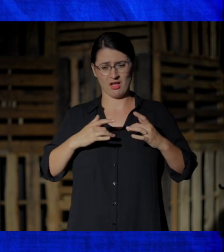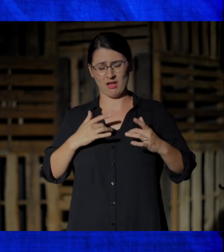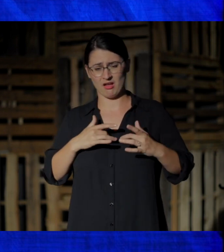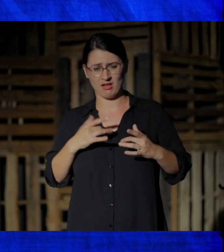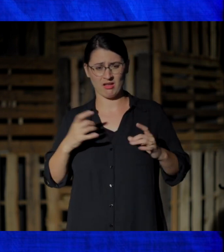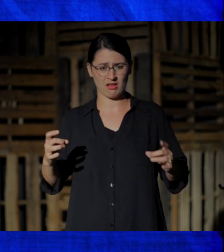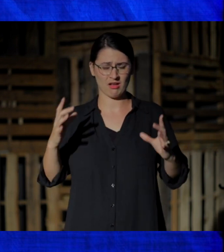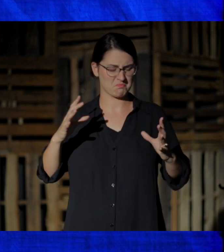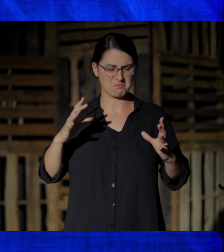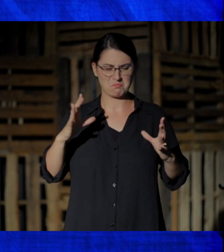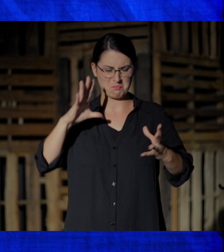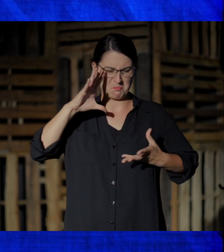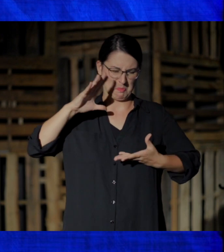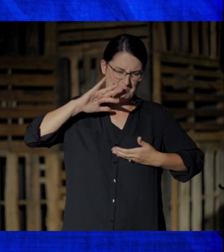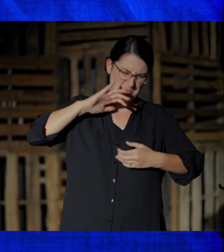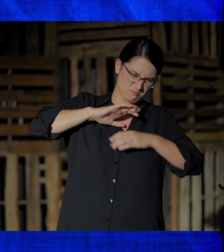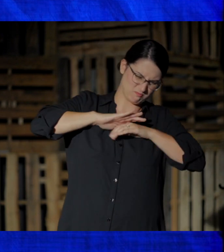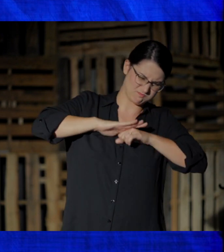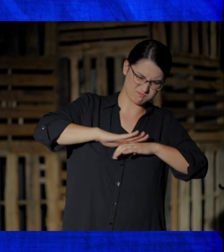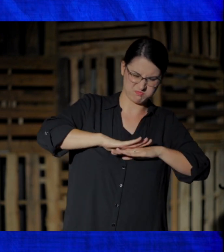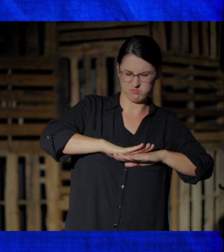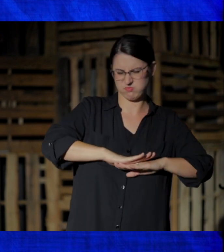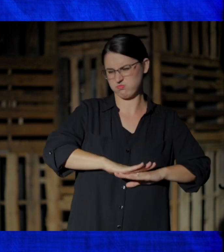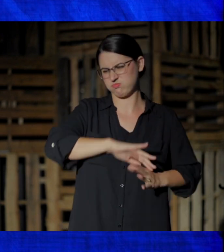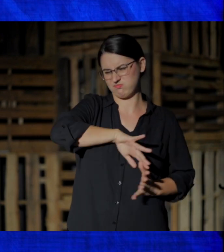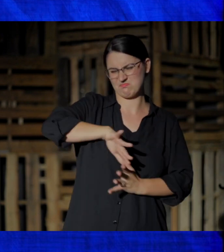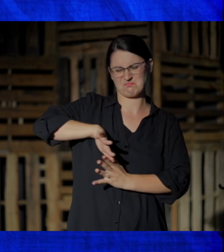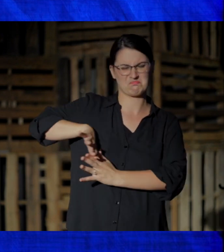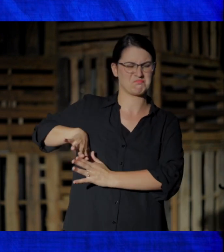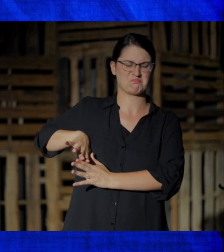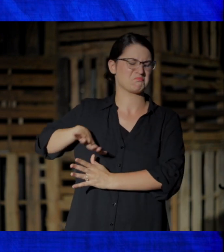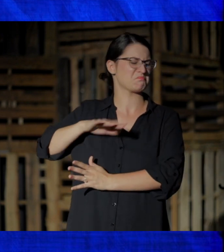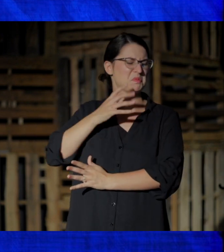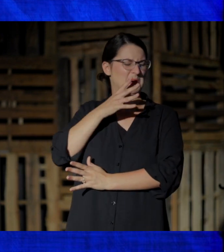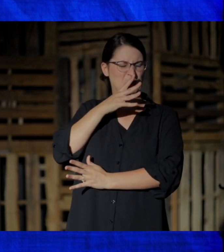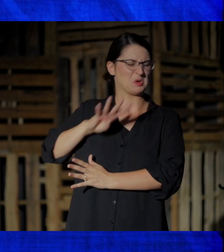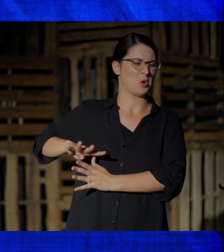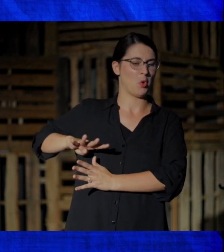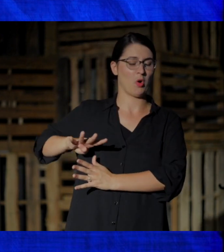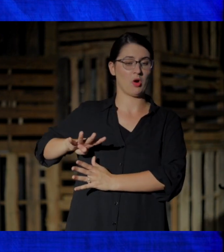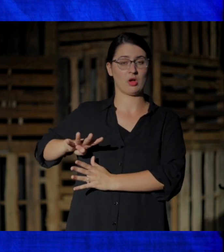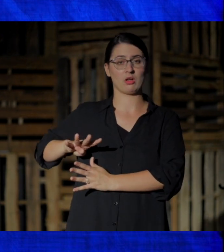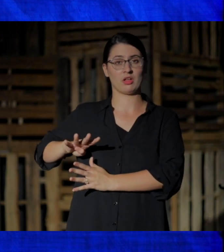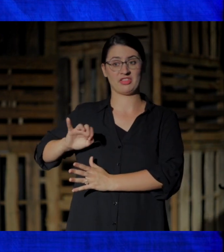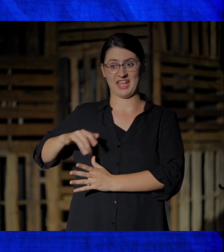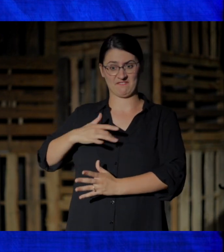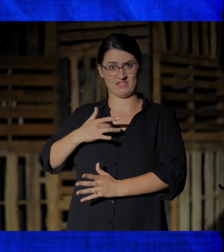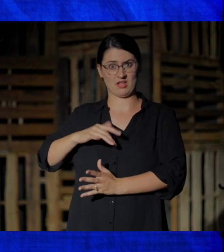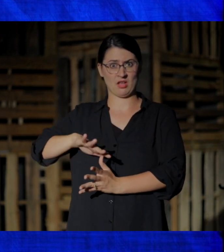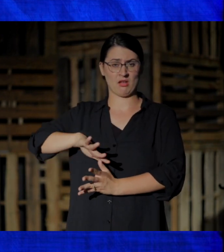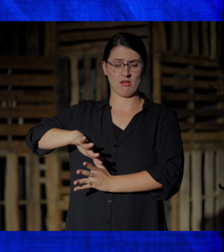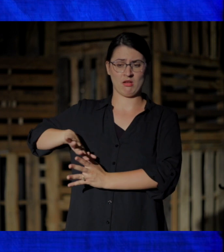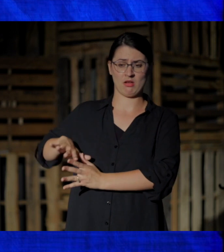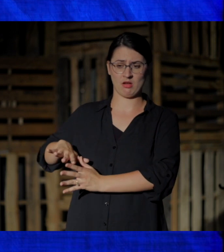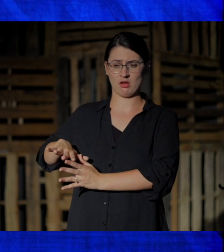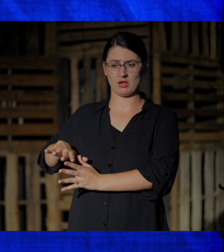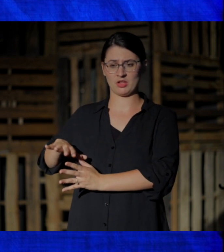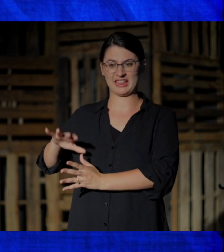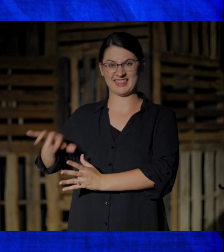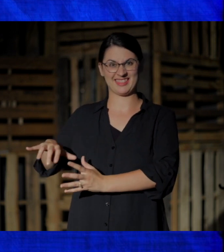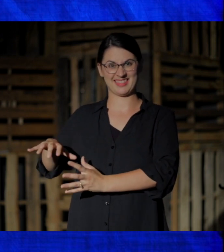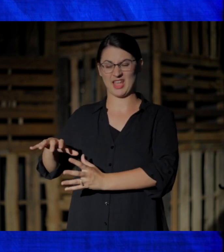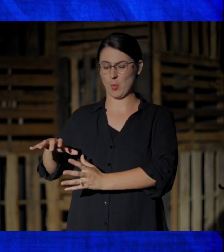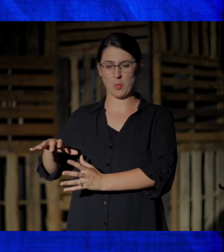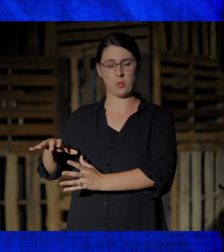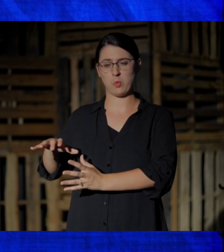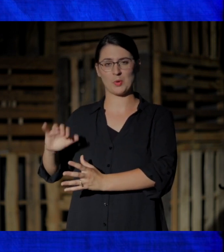deal with this, I don't need to grieve, then what you just did is you took a wrecking ball, a whole crew, and you just